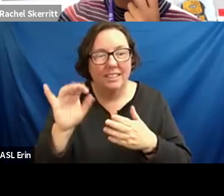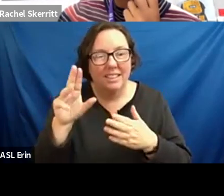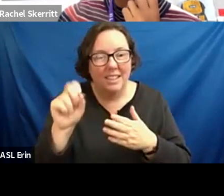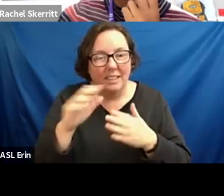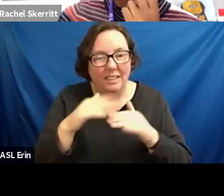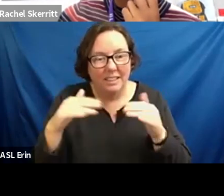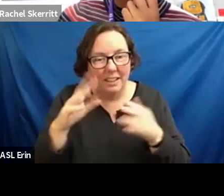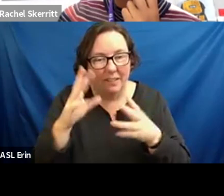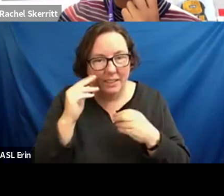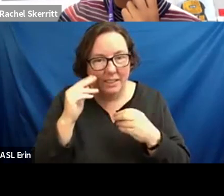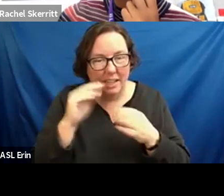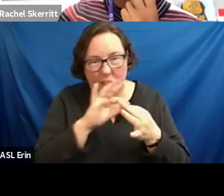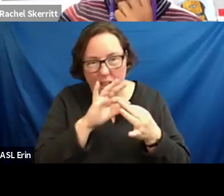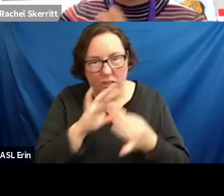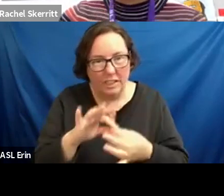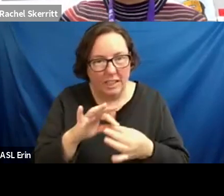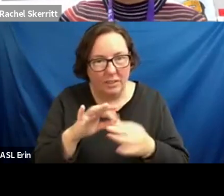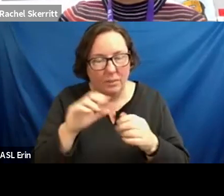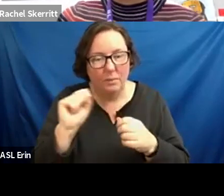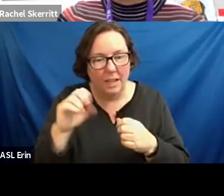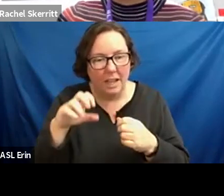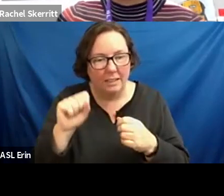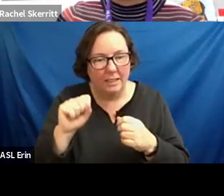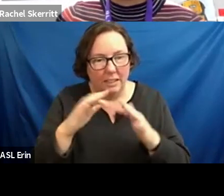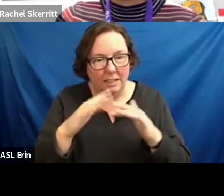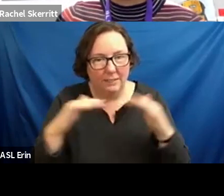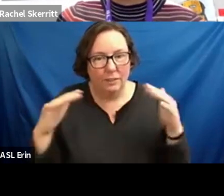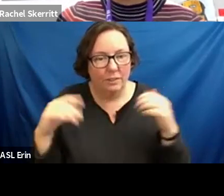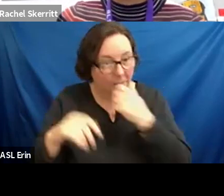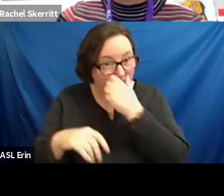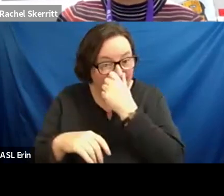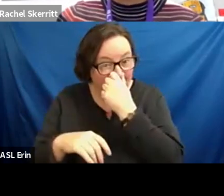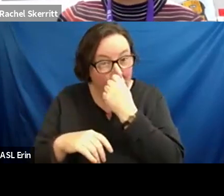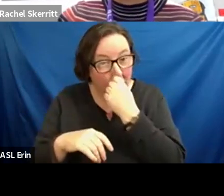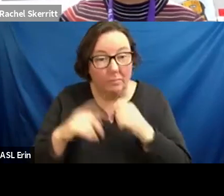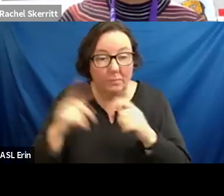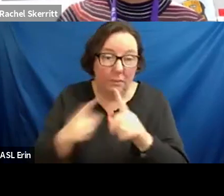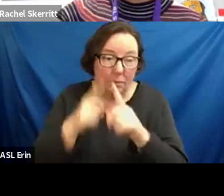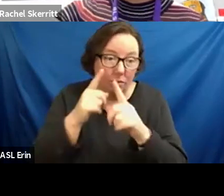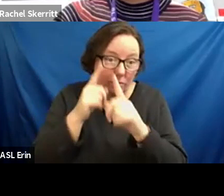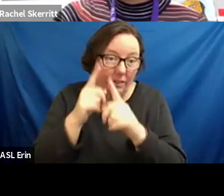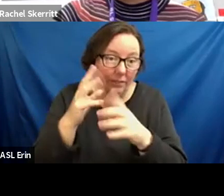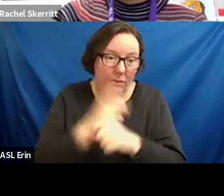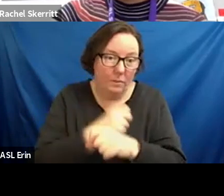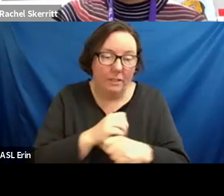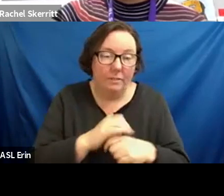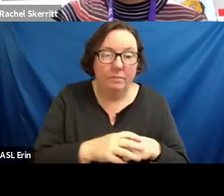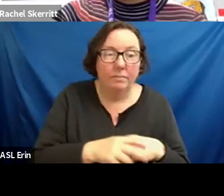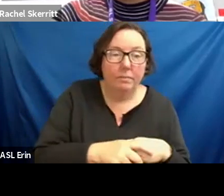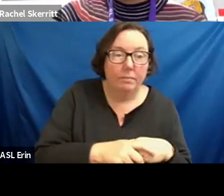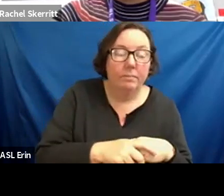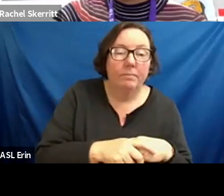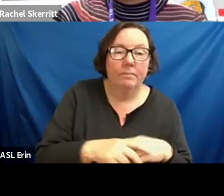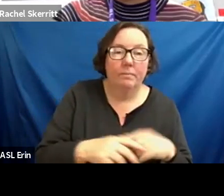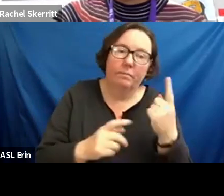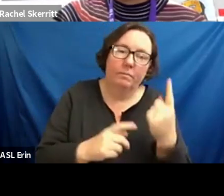with regards to the socioeconomic diversity that we're striving to achieve as one of